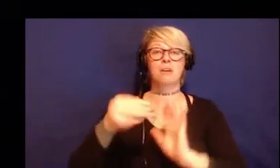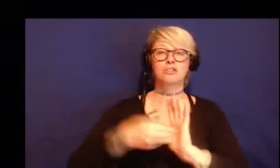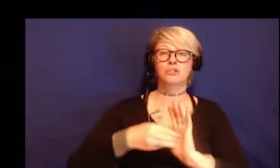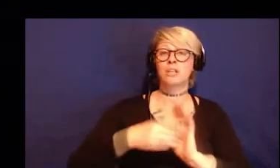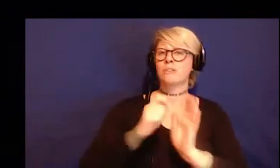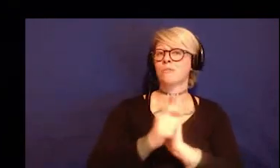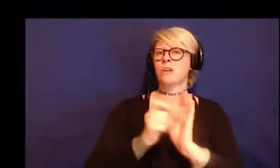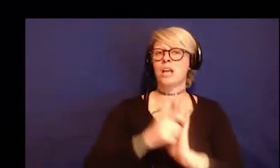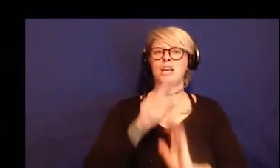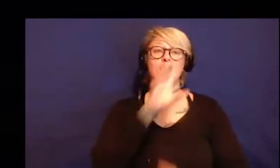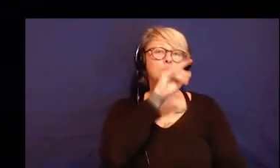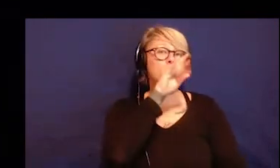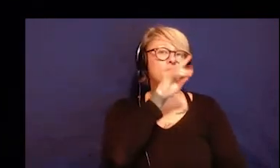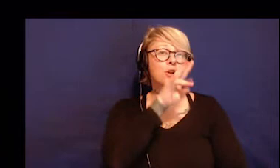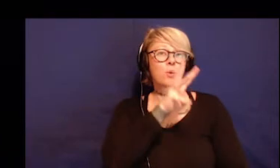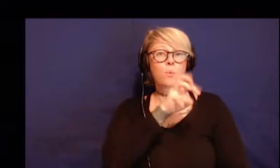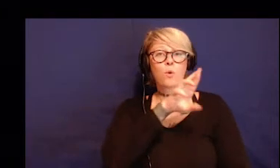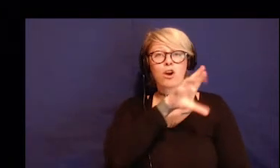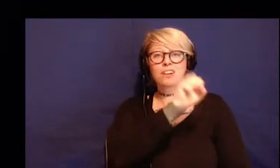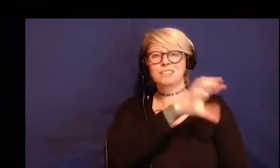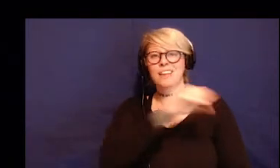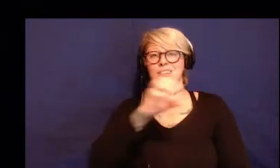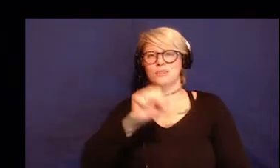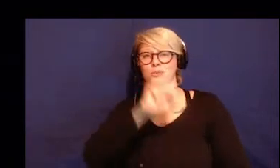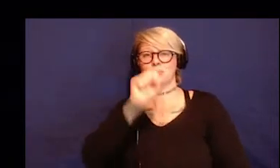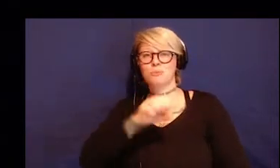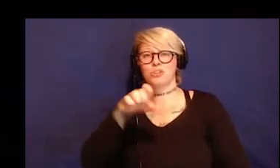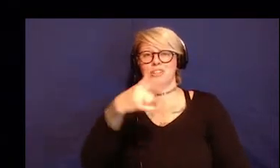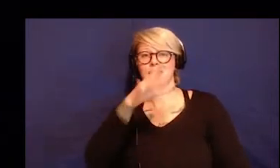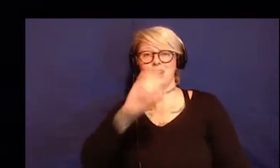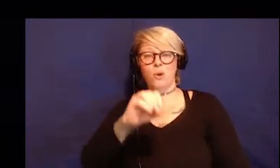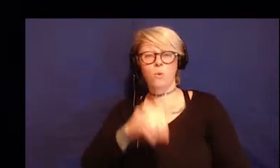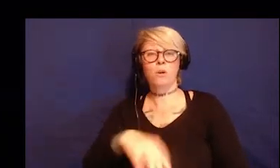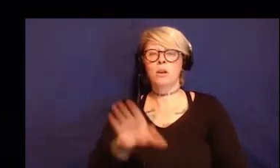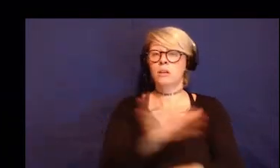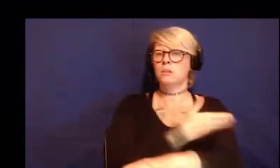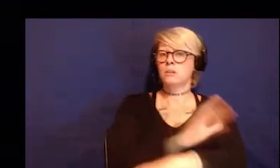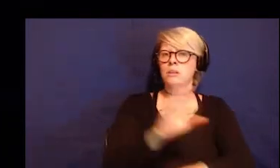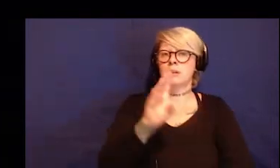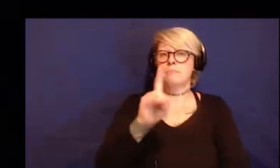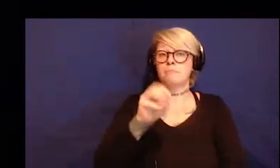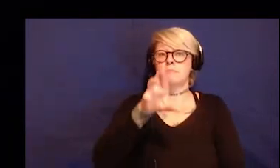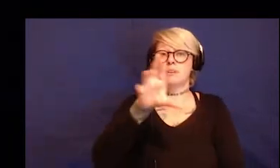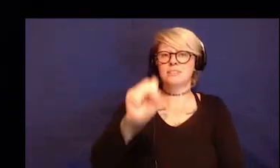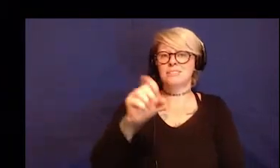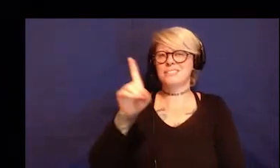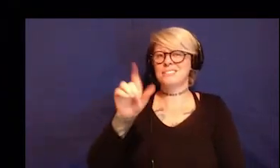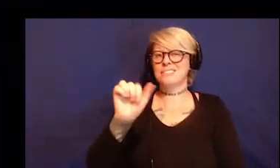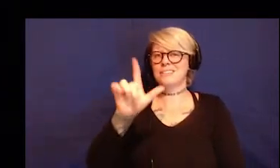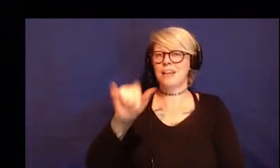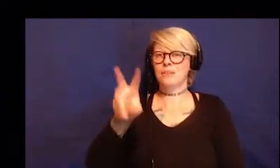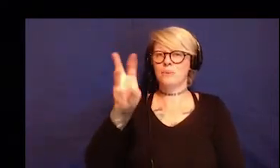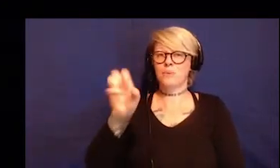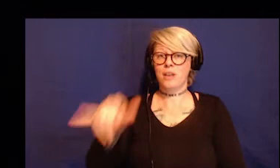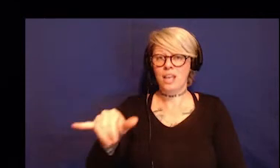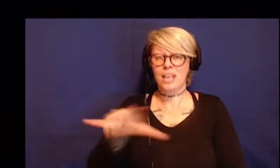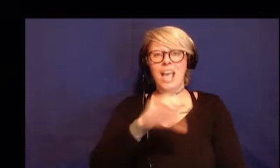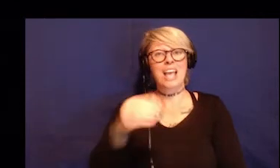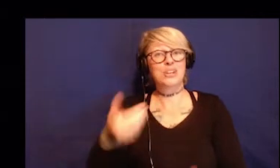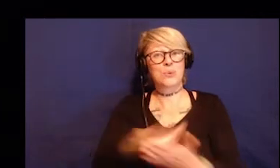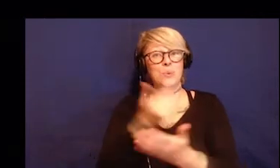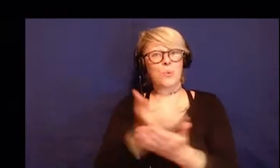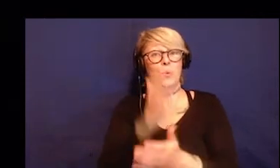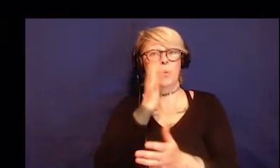Ego. Musicals include Mrs. Dalloway and an upcoming original music comedy written with composer, lyricist Billy Reese.